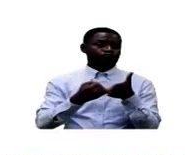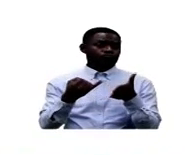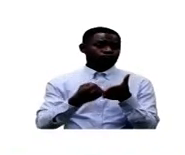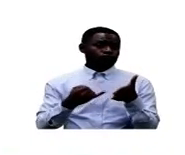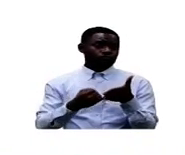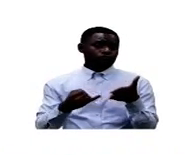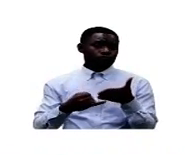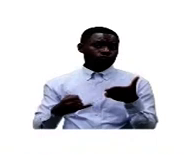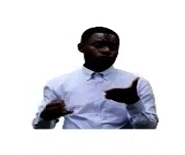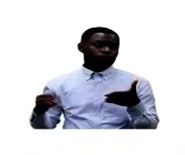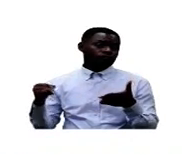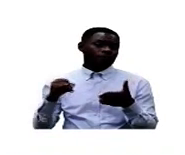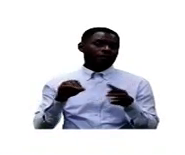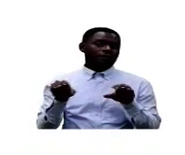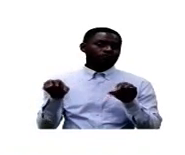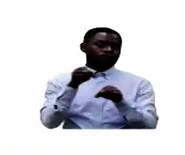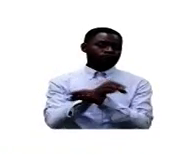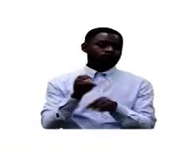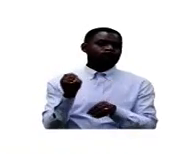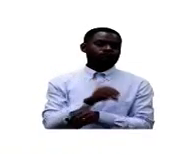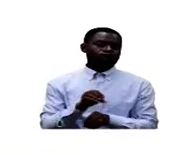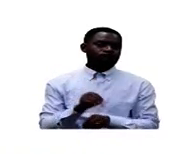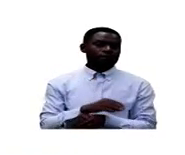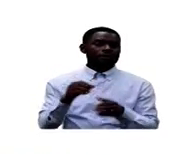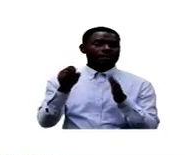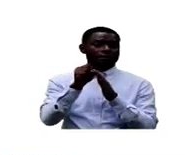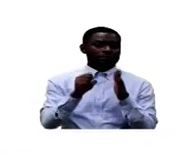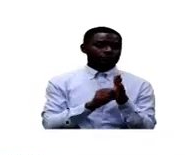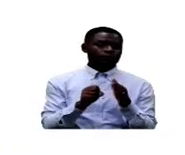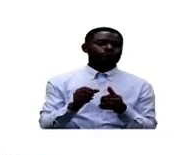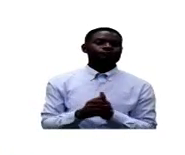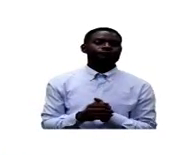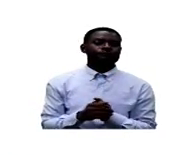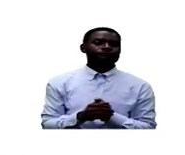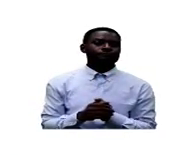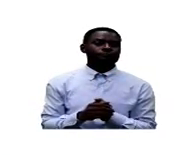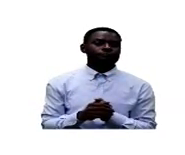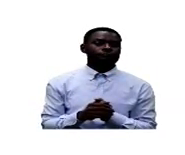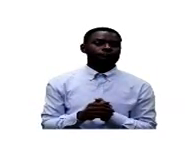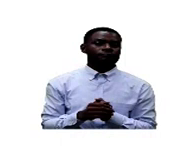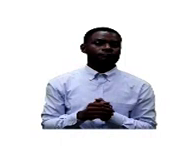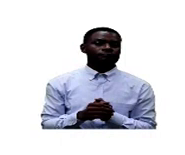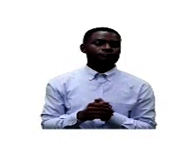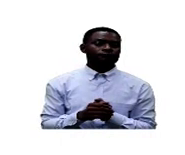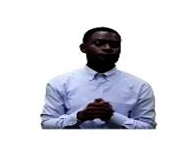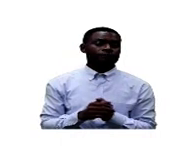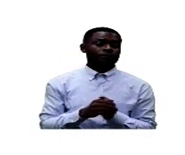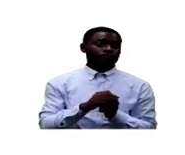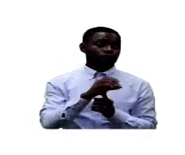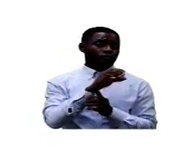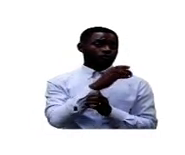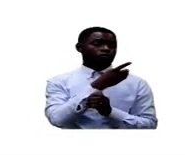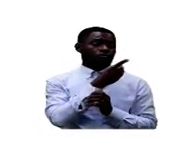just replace the various components with the assembles. I have my dry cell here, so in place of the dry